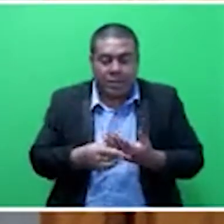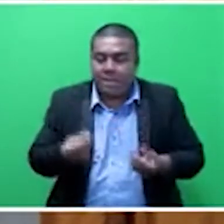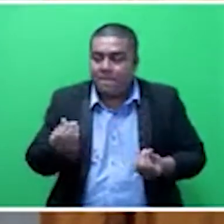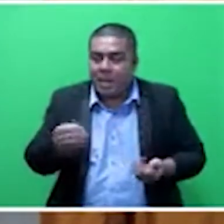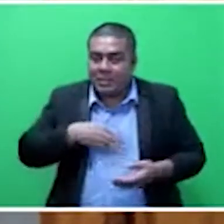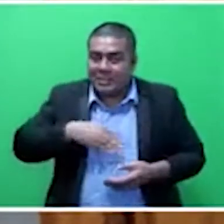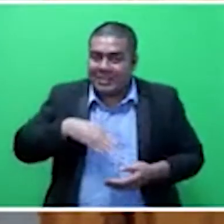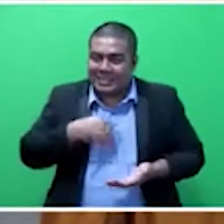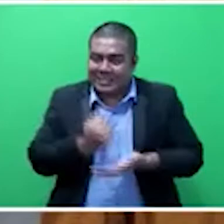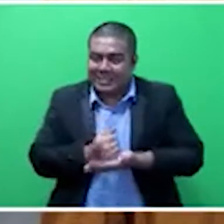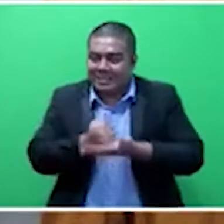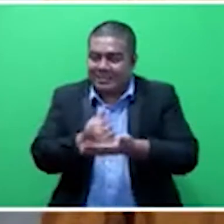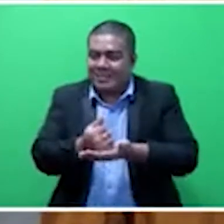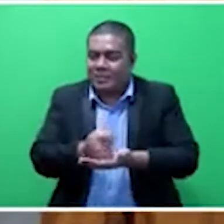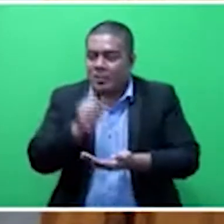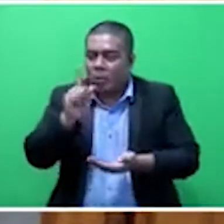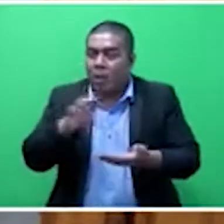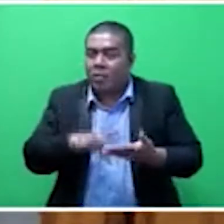assistance, $1